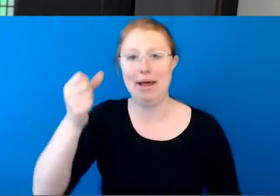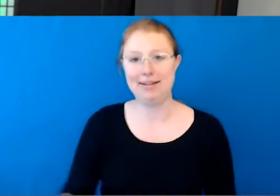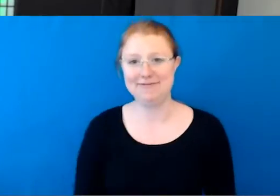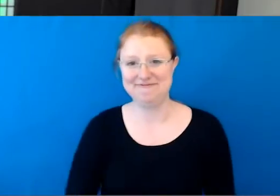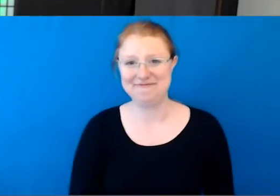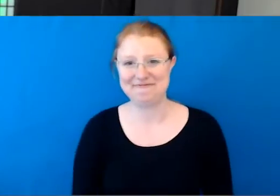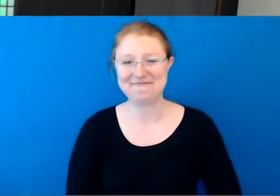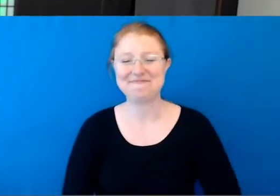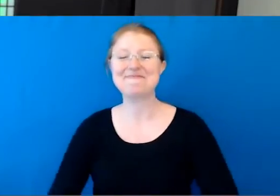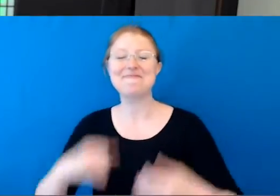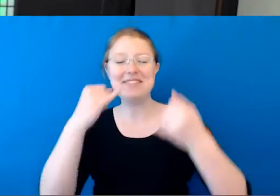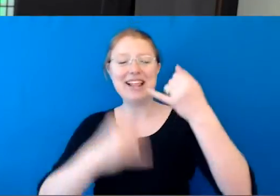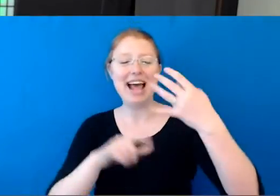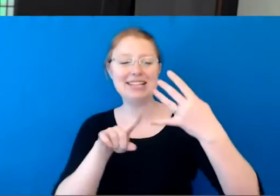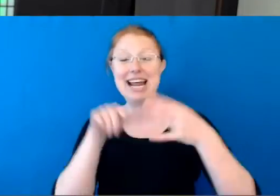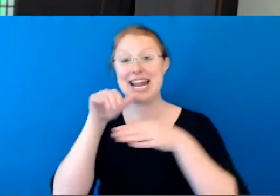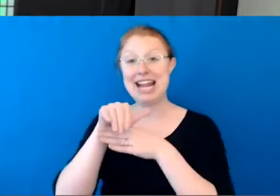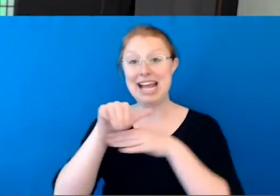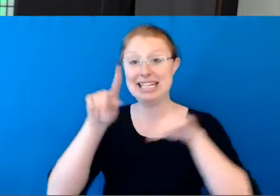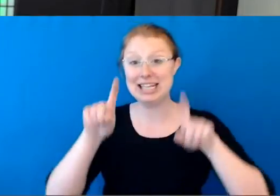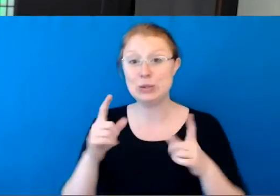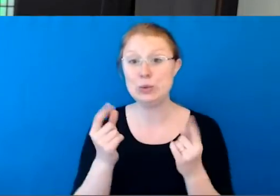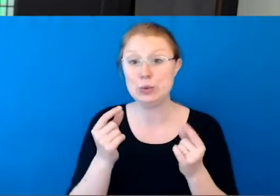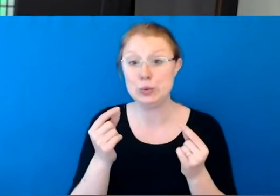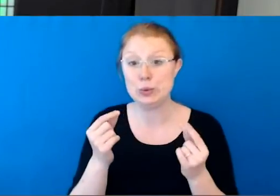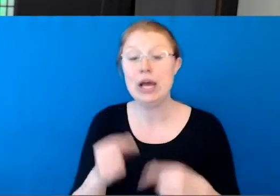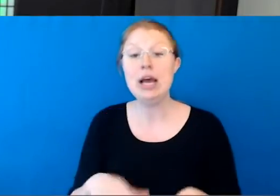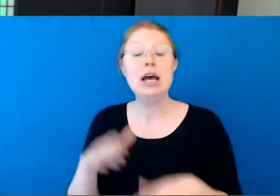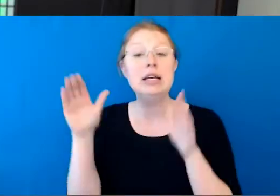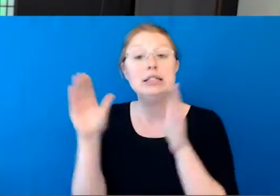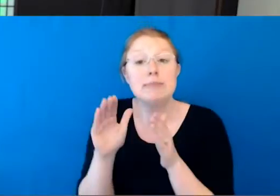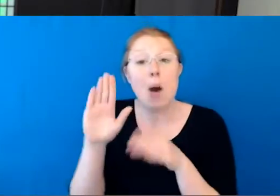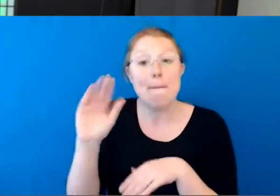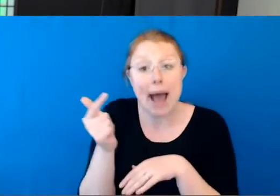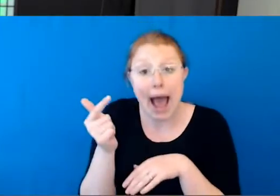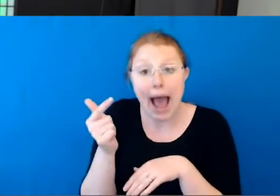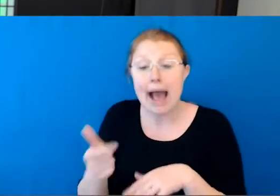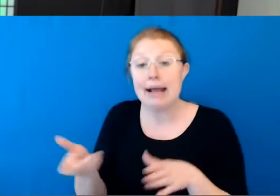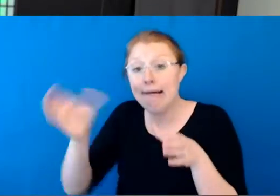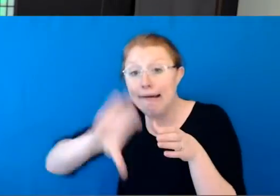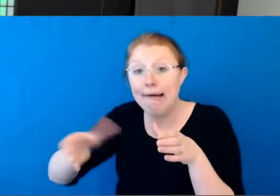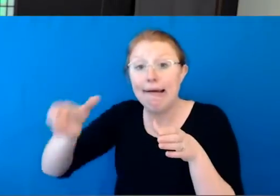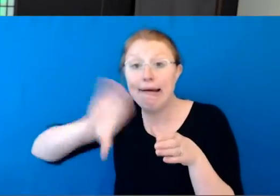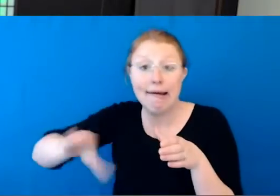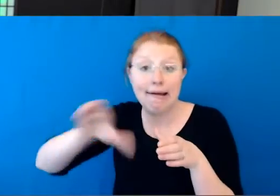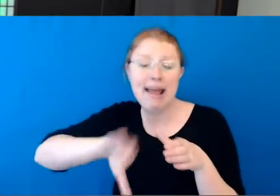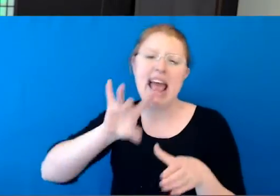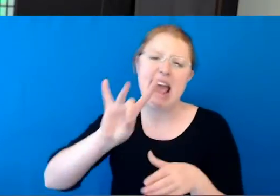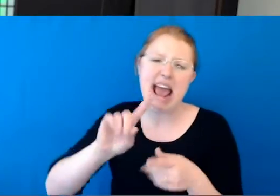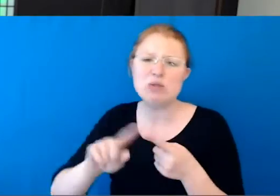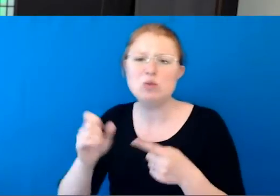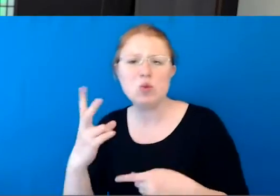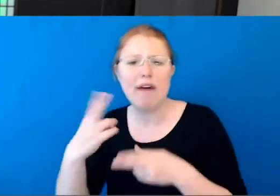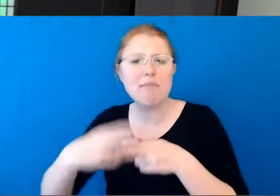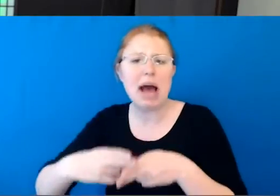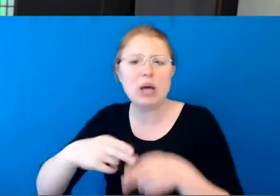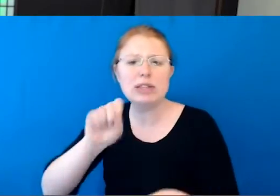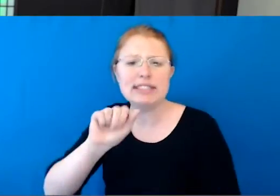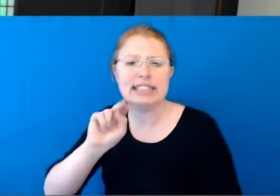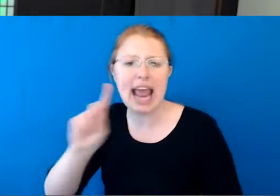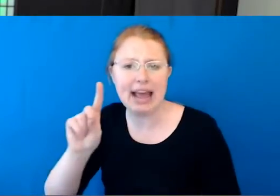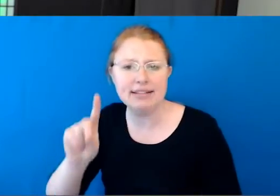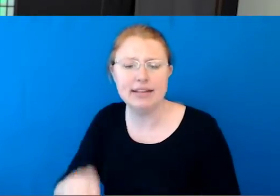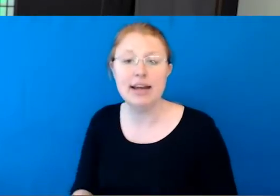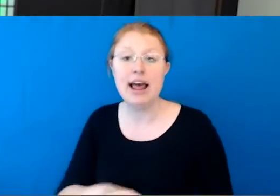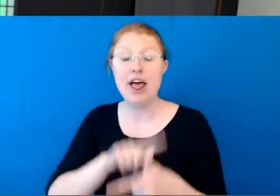Now we have the night test. Prepare by obtaining a small cloth bag and fill it with 8 to 12 pounds of sand. Soak it thoroughly in